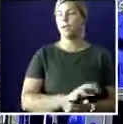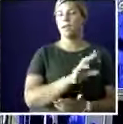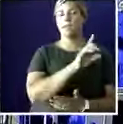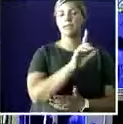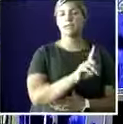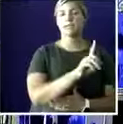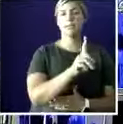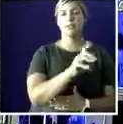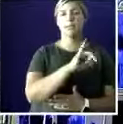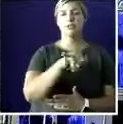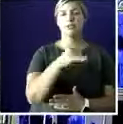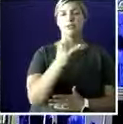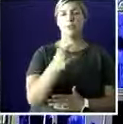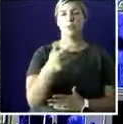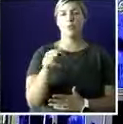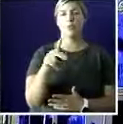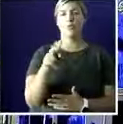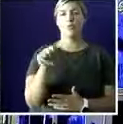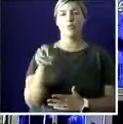Dylan Jensen Grover.